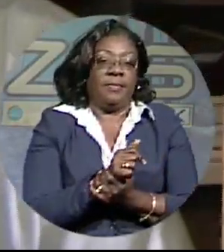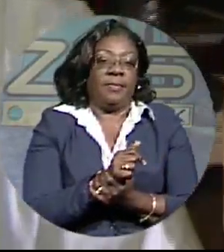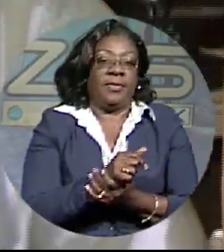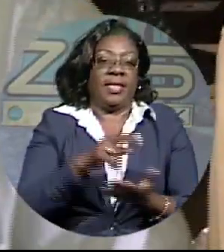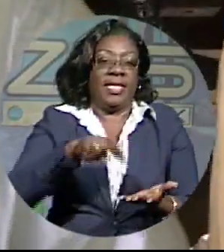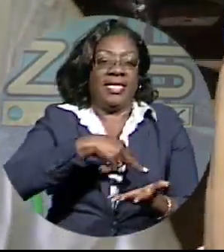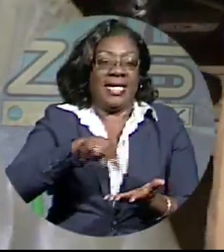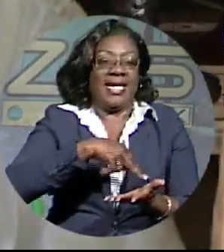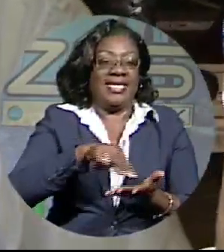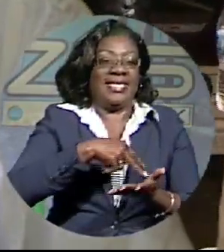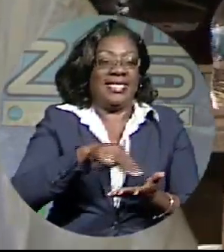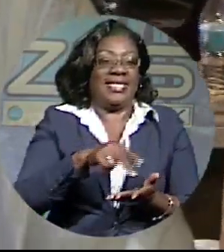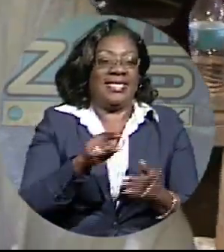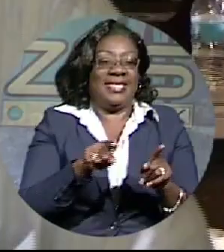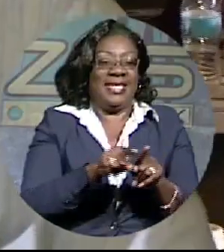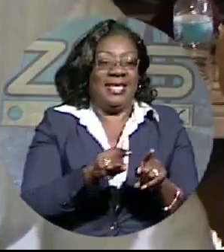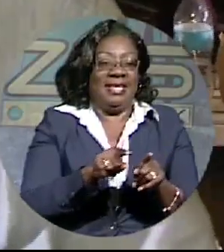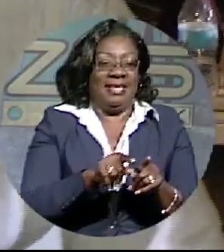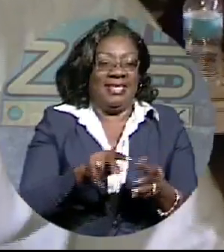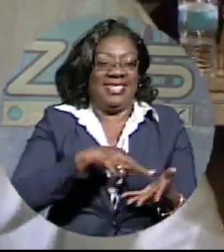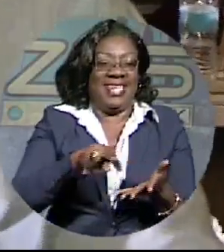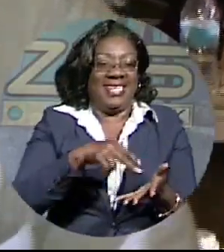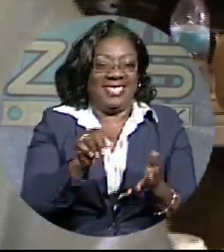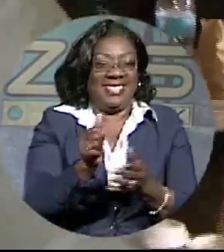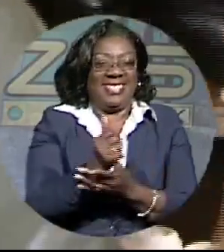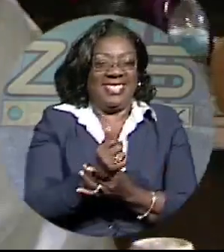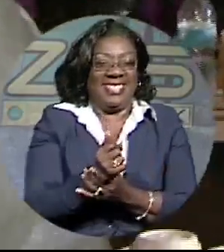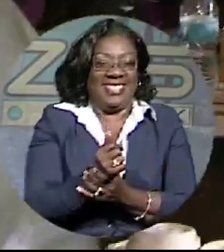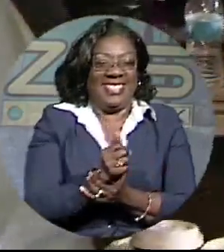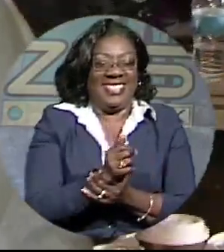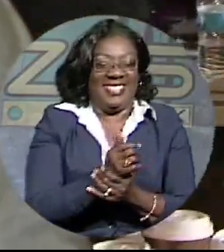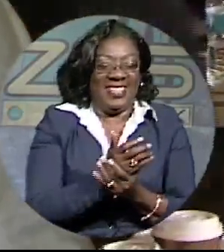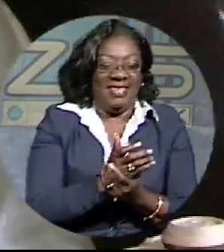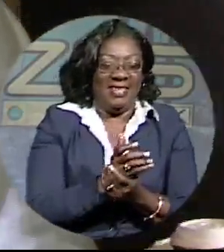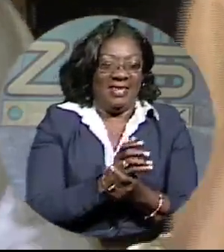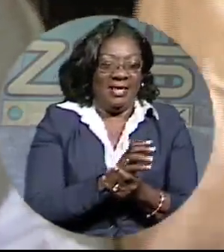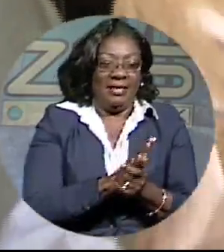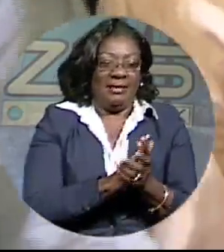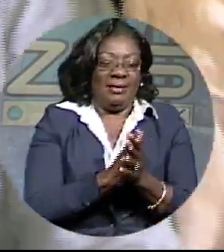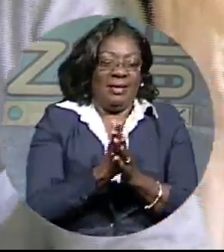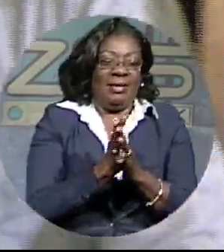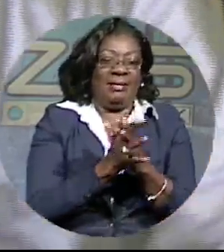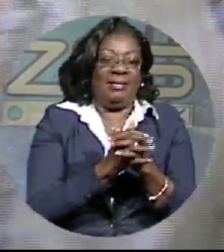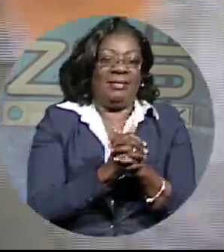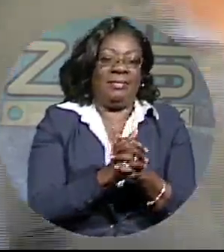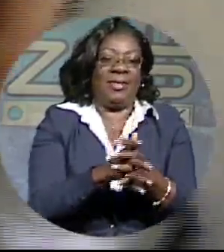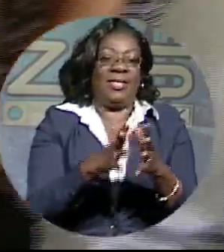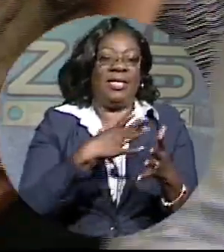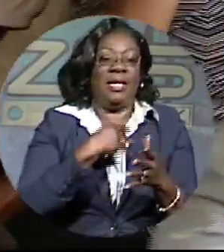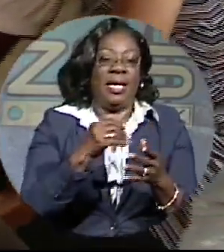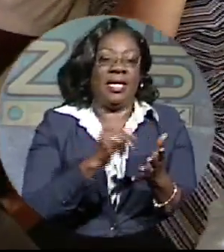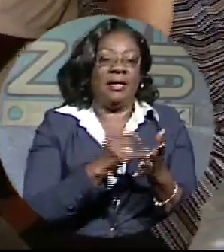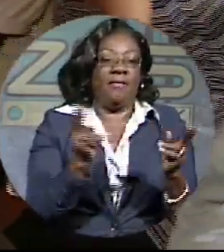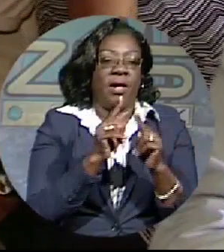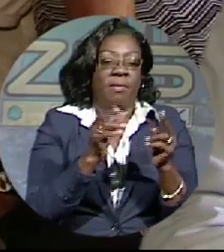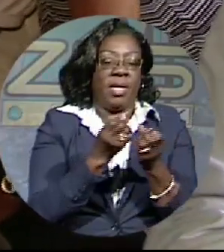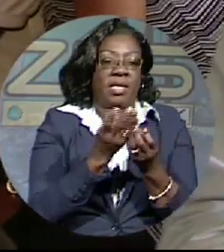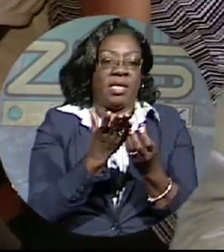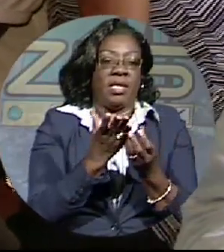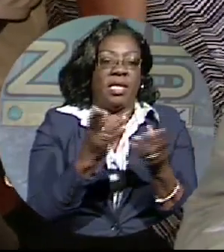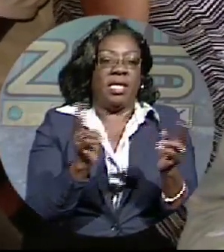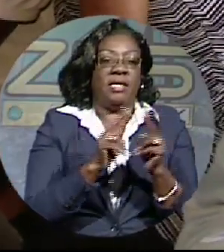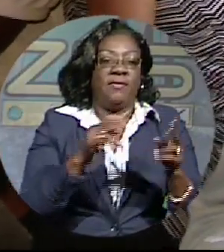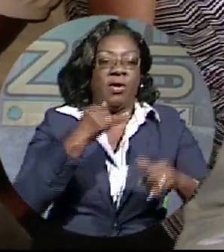dance for me. Yeah. Dance. Yes. Yeah. Like this? Yeah. You like? Yeah, of course. It's